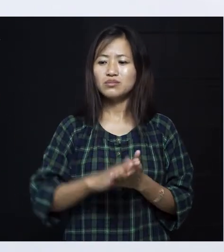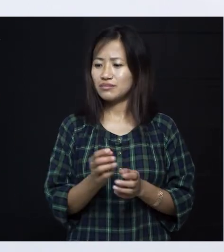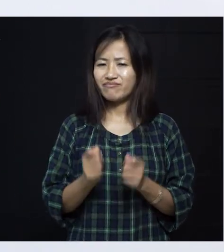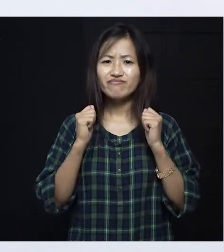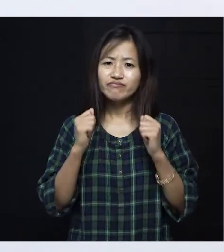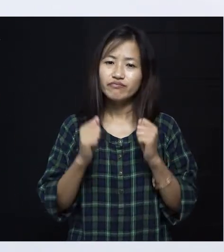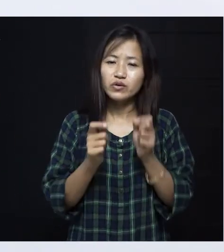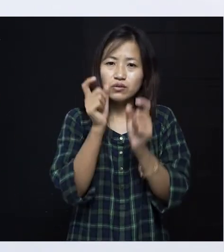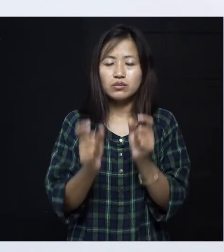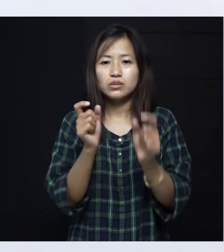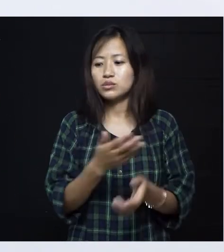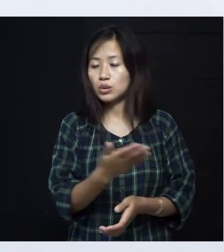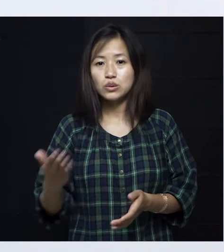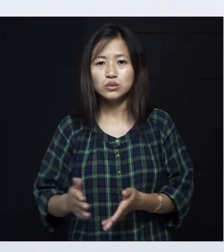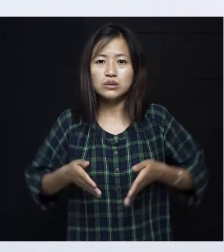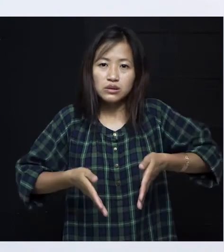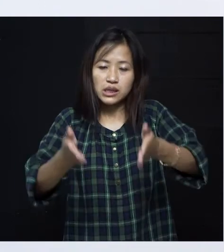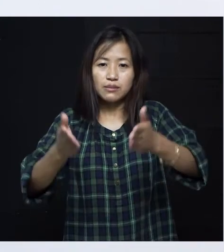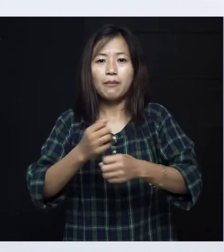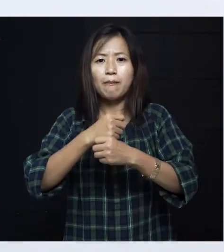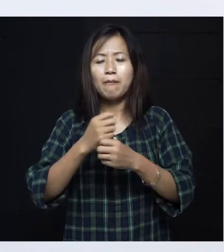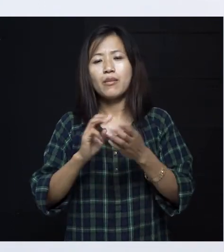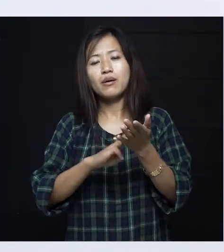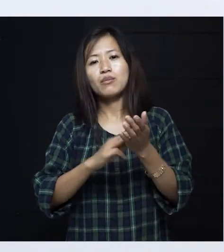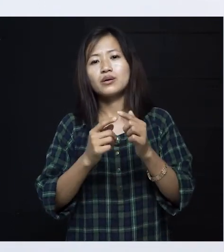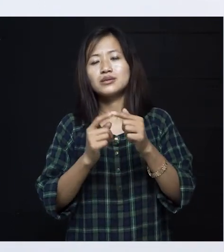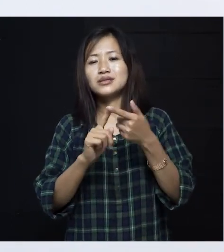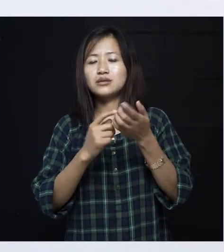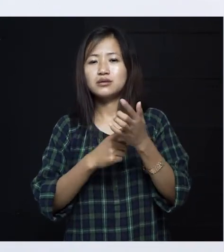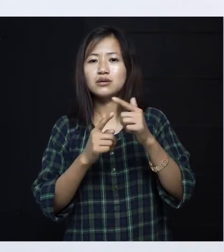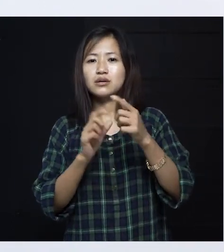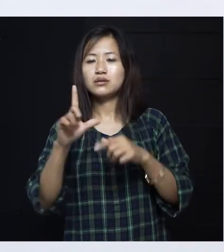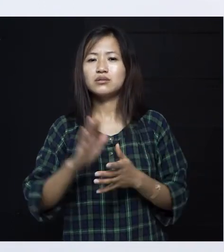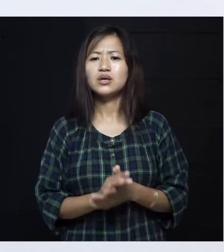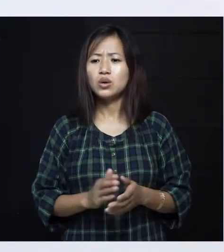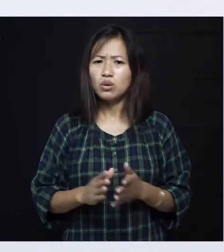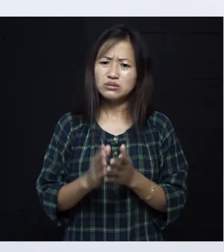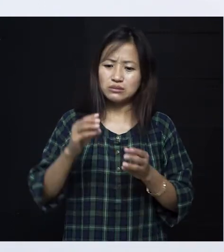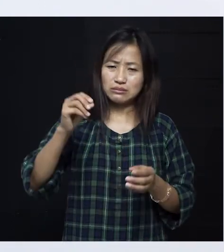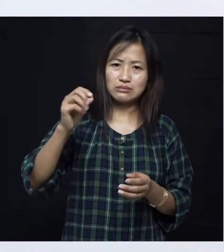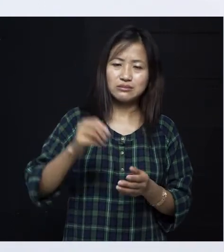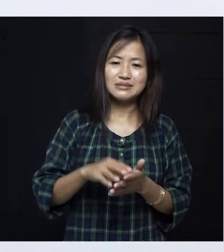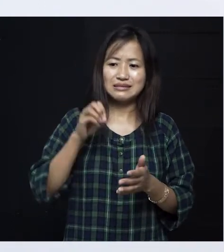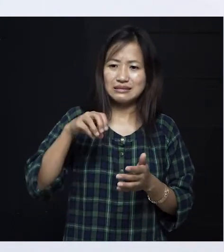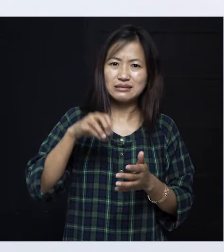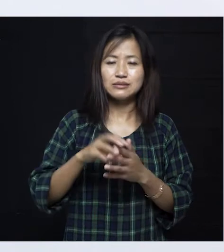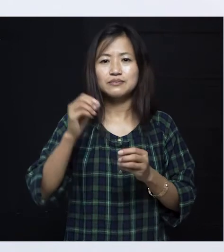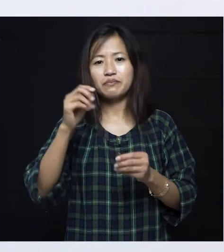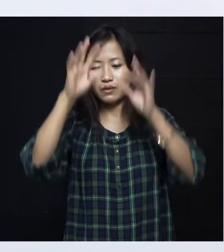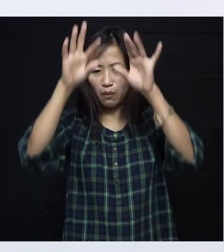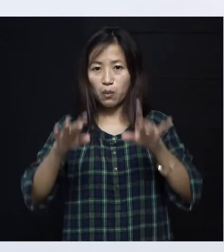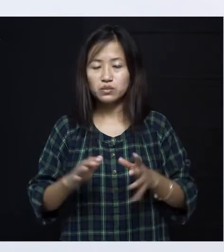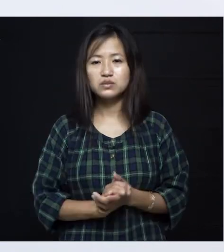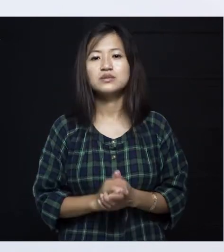again, because those roads which are not metalled, okay, it becomes very muddy, slobby and whatnot, and so it is very